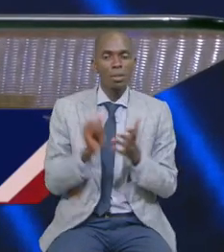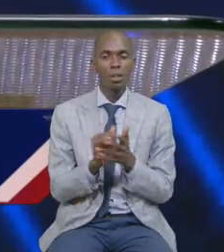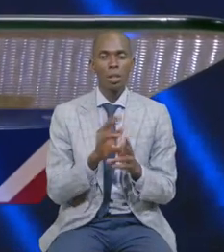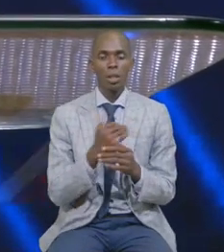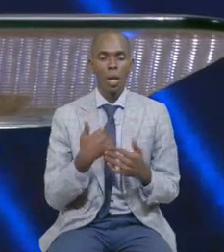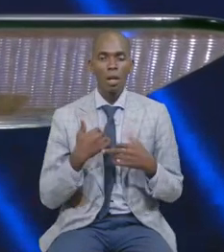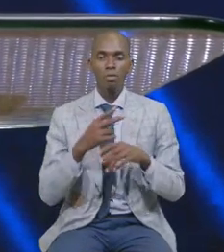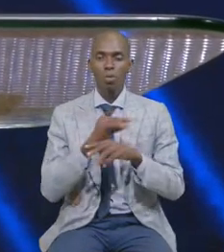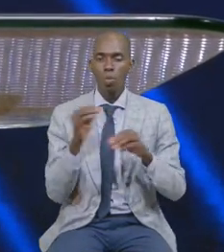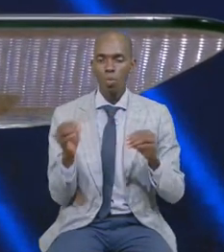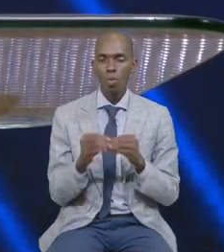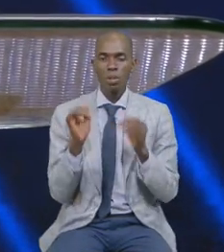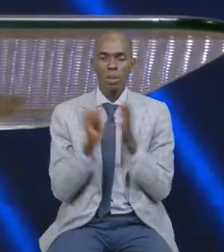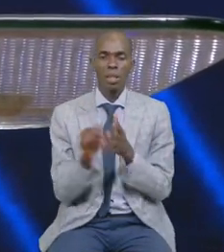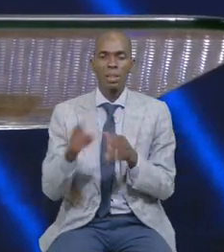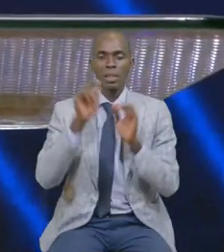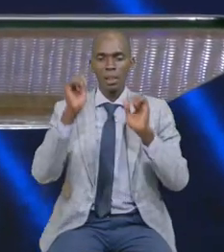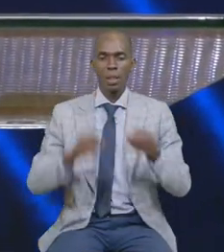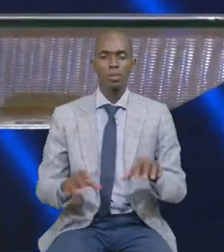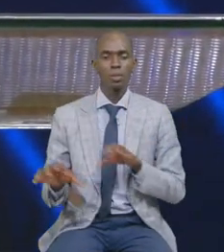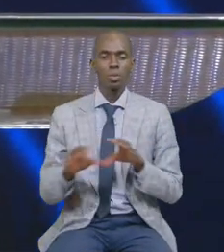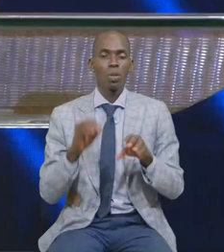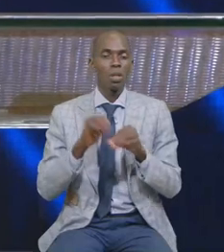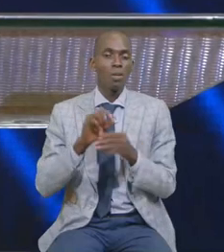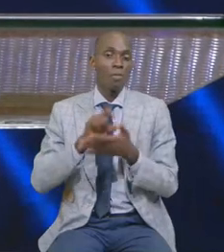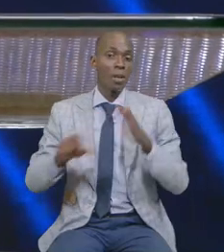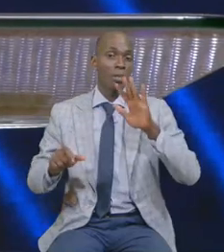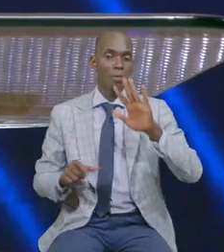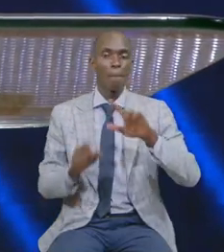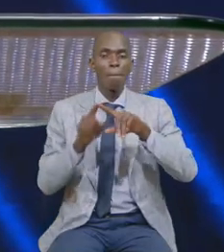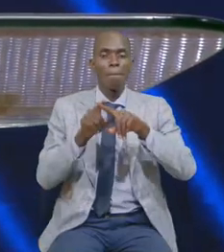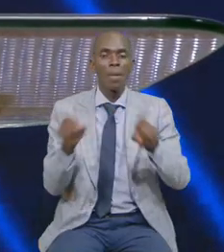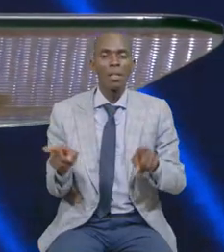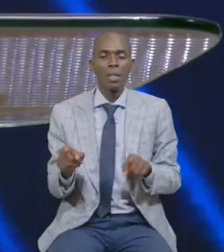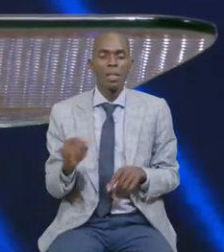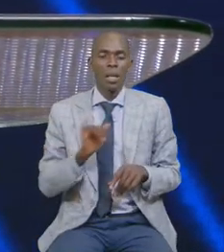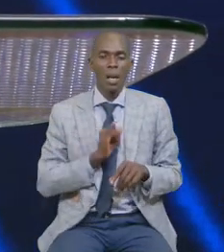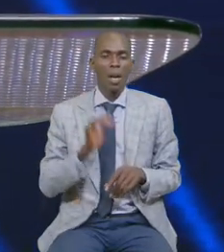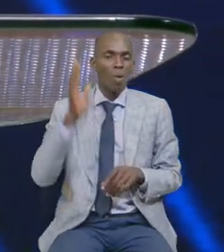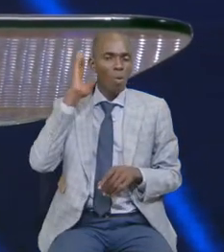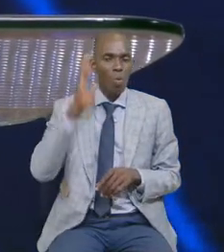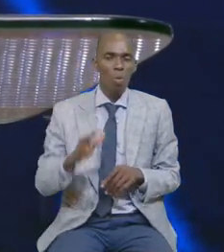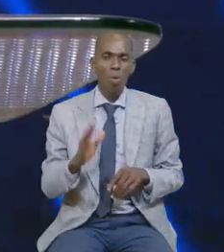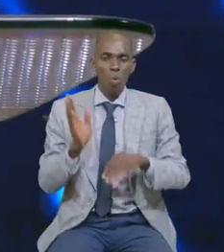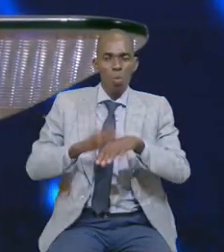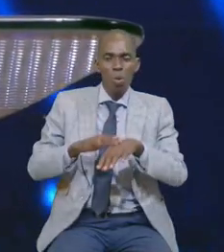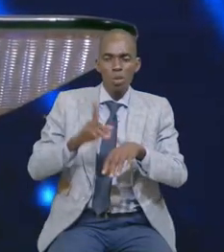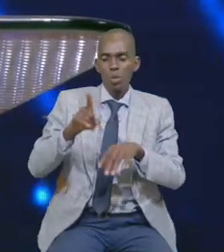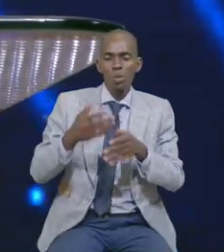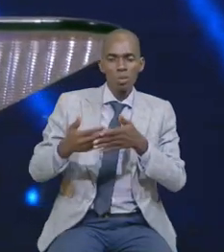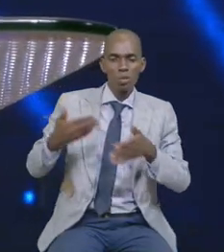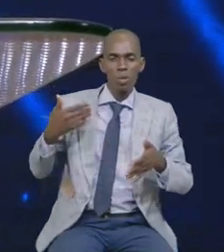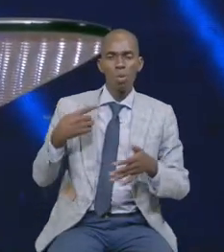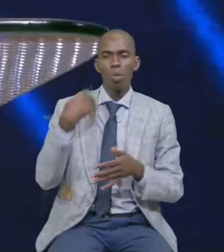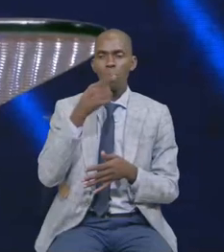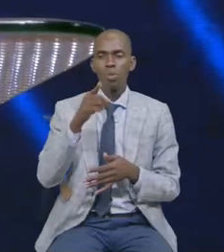more that they can do verse 5 in verse 5 boards I will forward you um ye